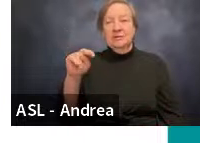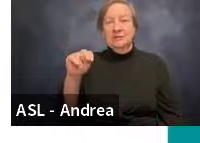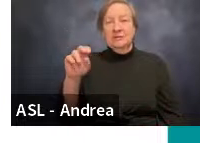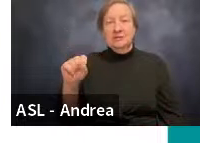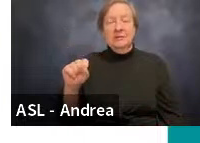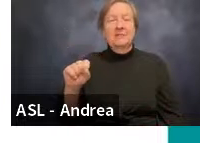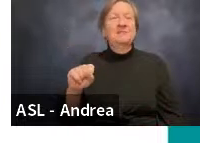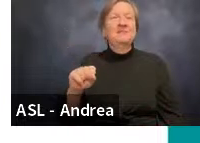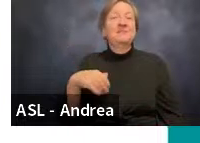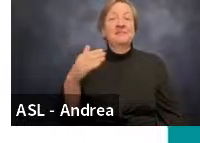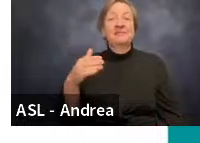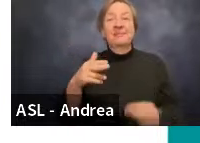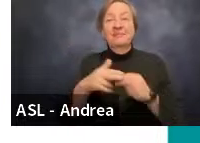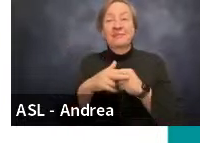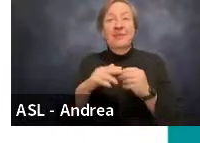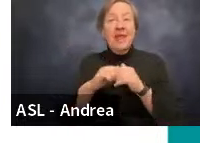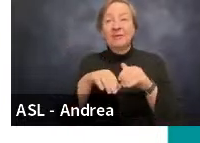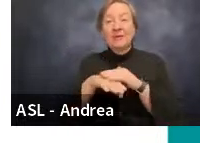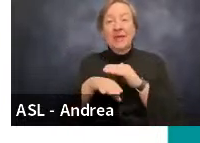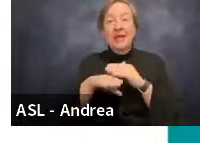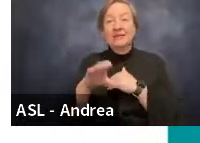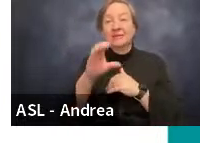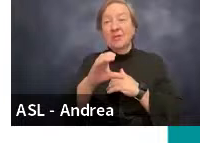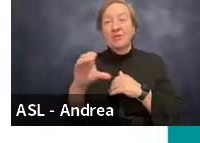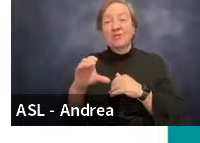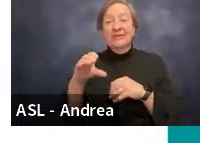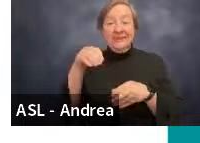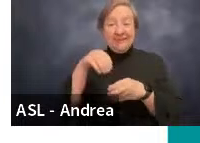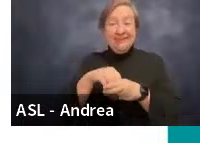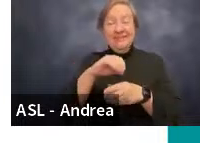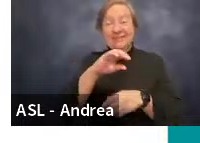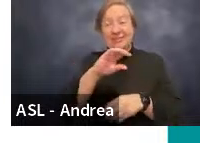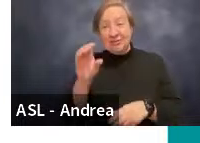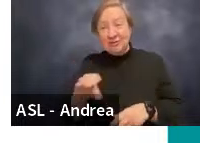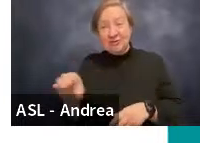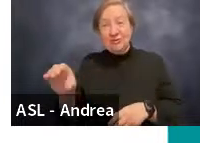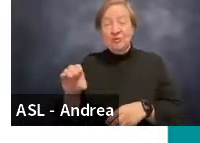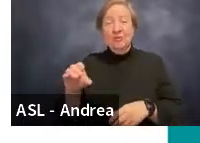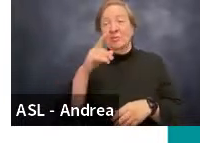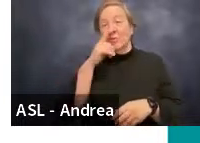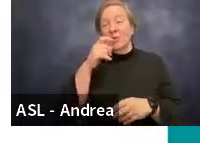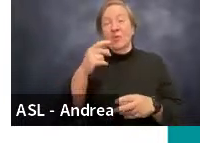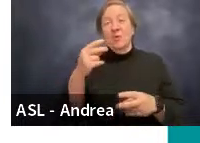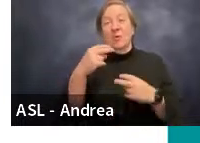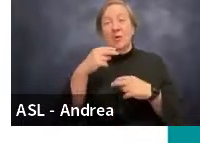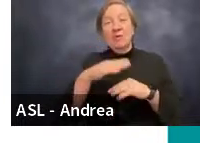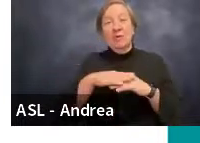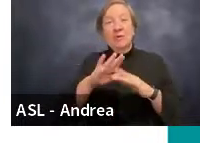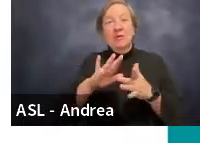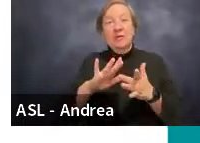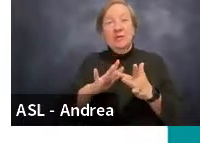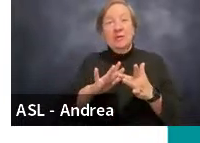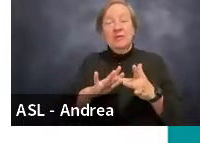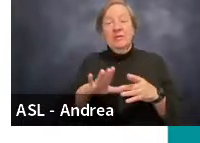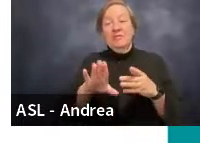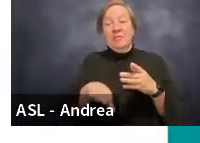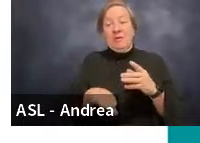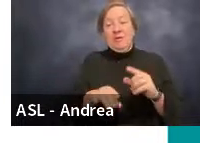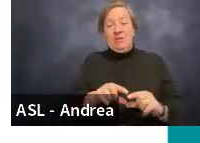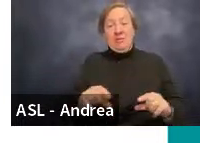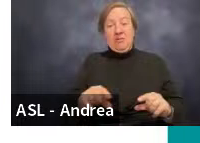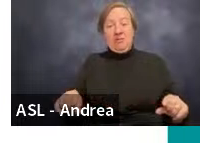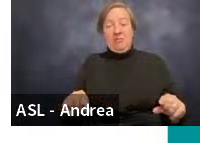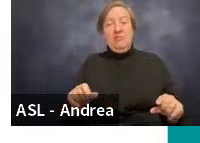Just a reminder as to how to access closed captions for our virtual guests. At the bottom middle of your screen, you should see a